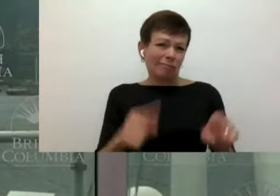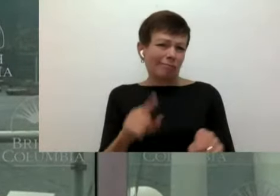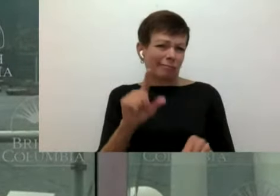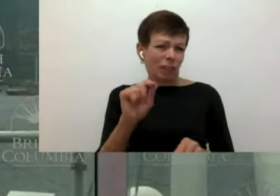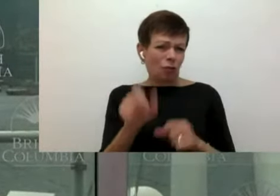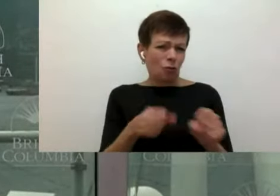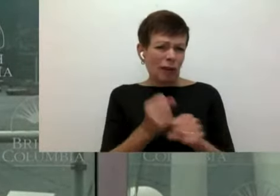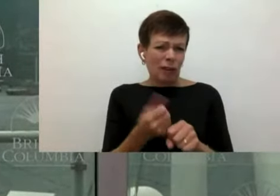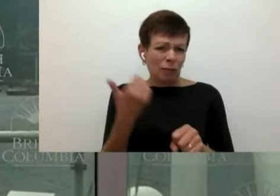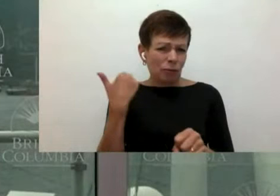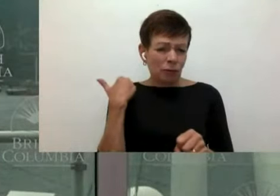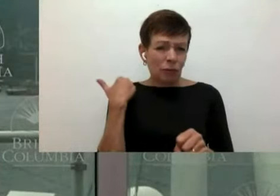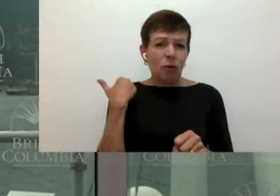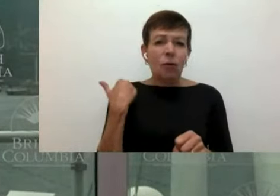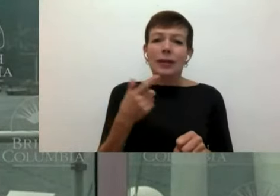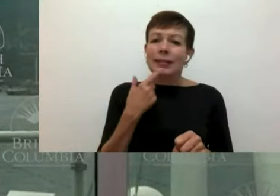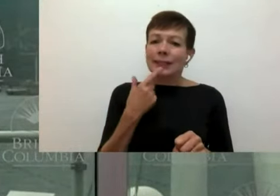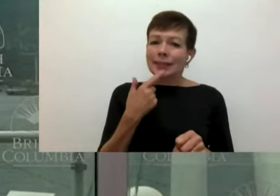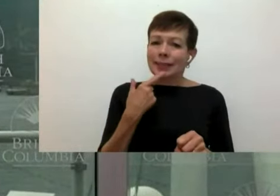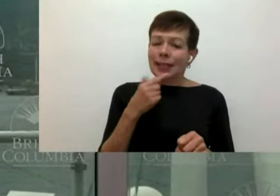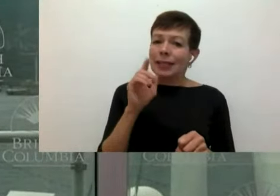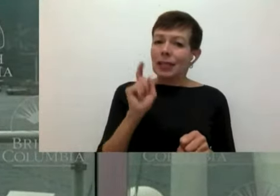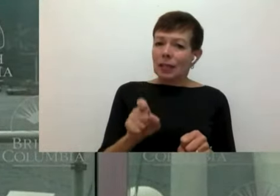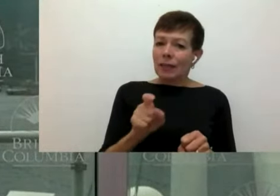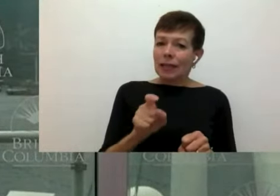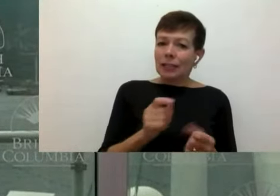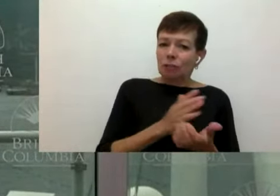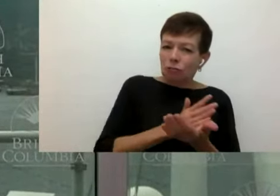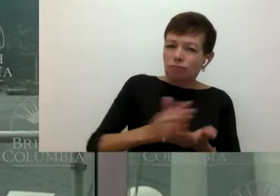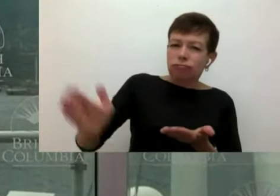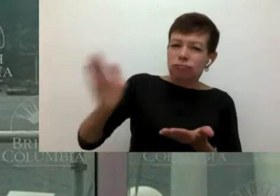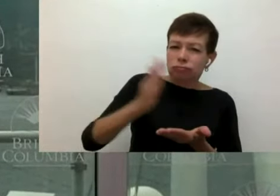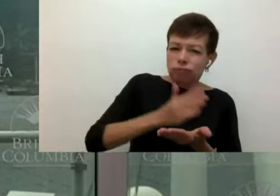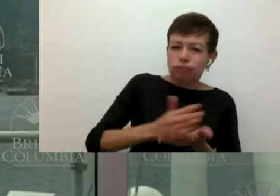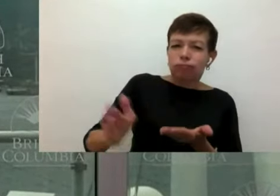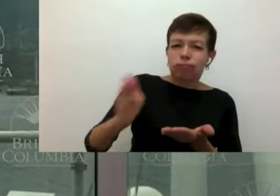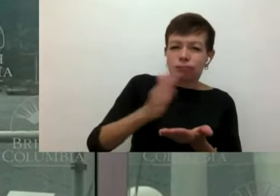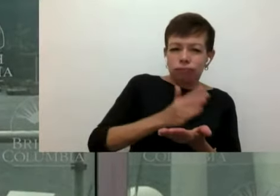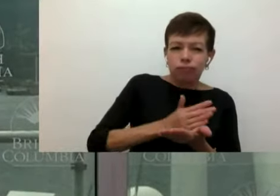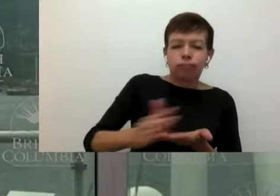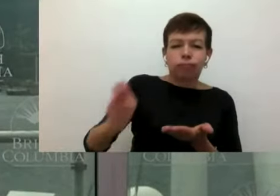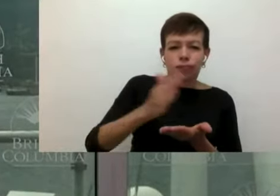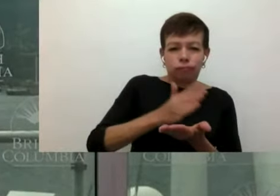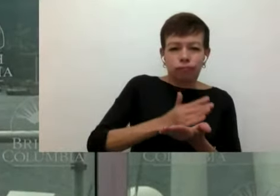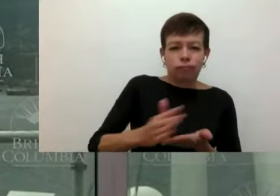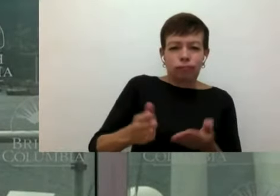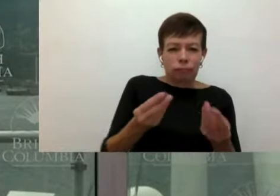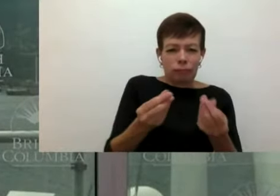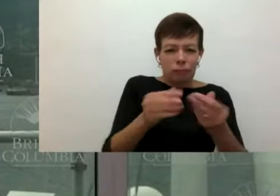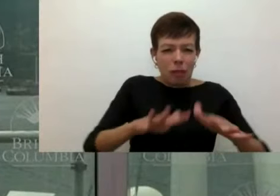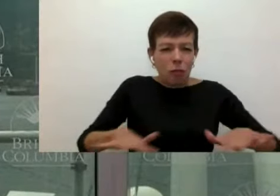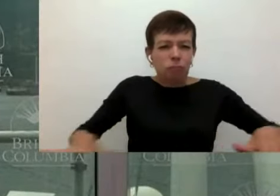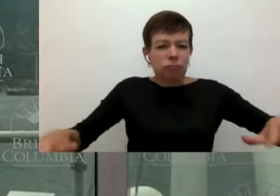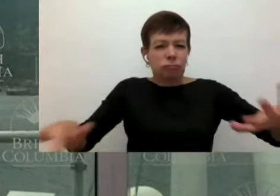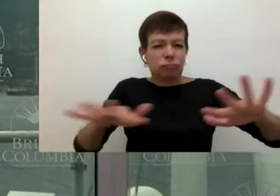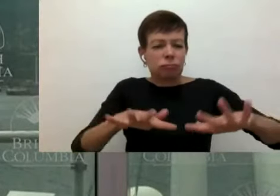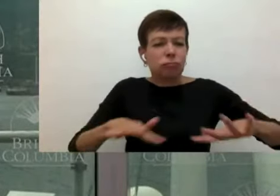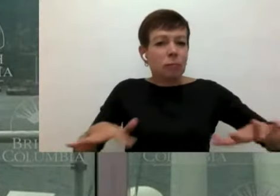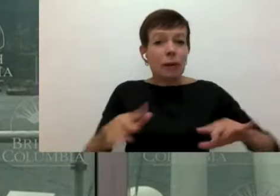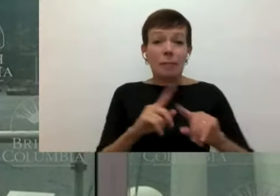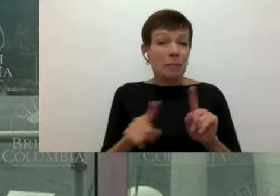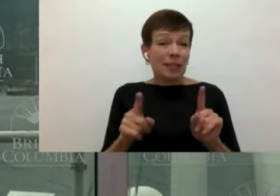Abbott, after the Kelowna wildfires about 20 years ago, highlighted thousands of square kilometers that needed wildfire fuel